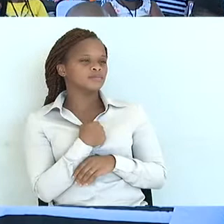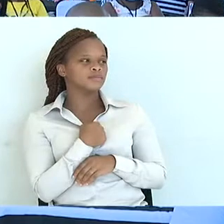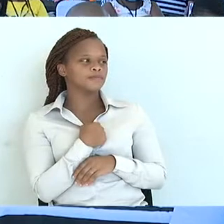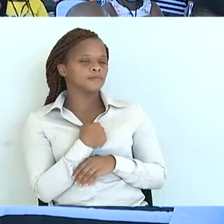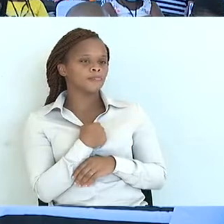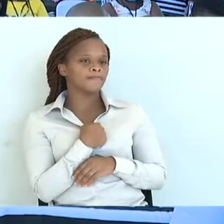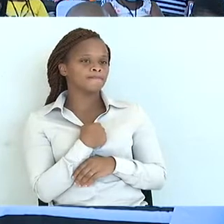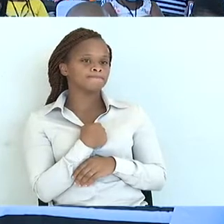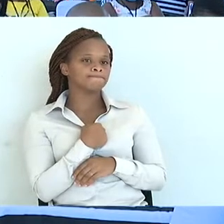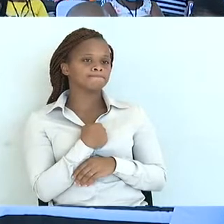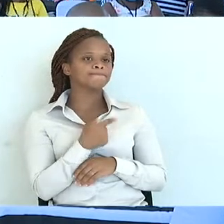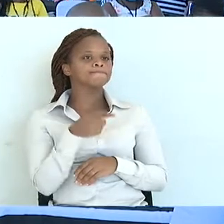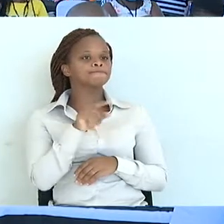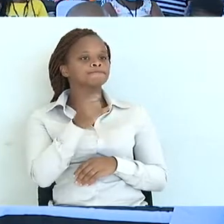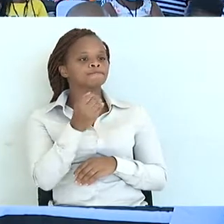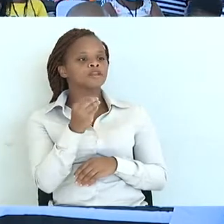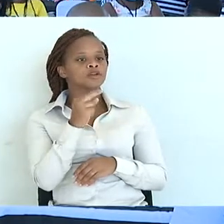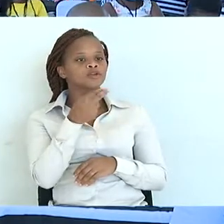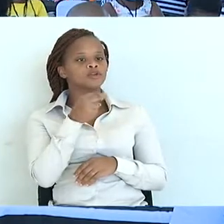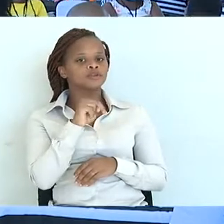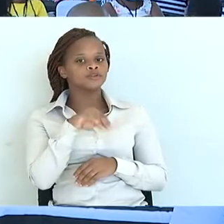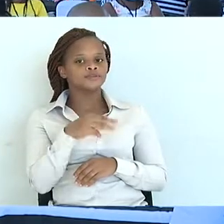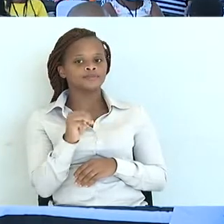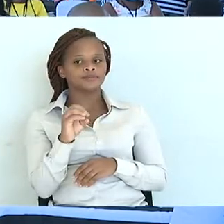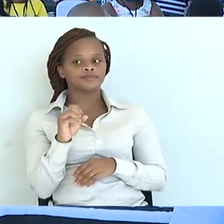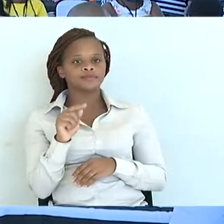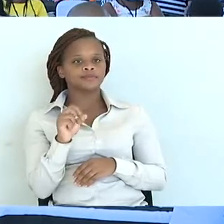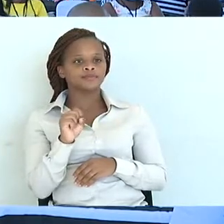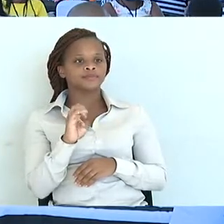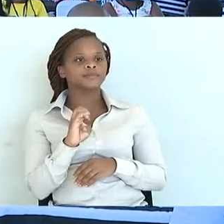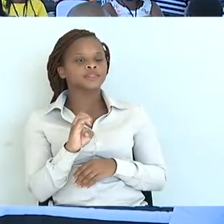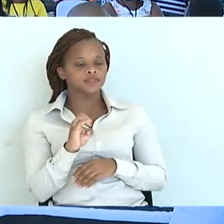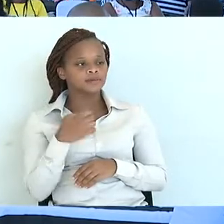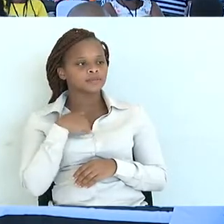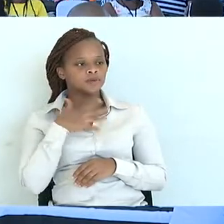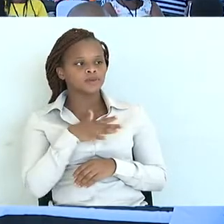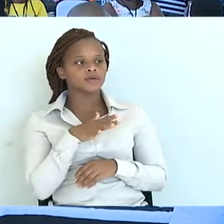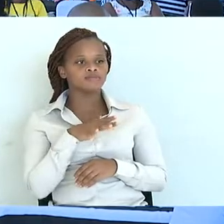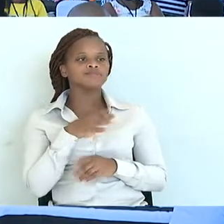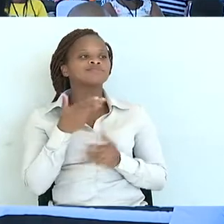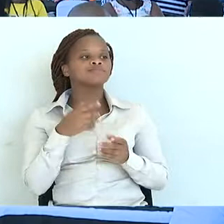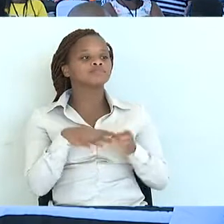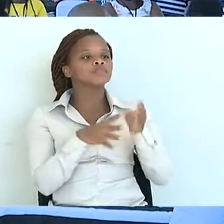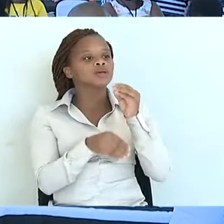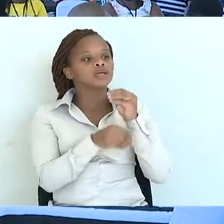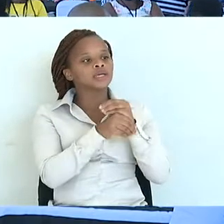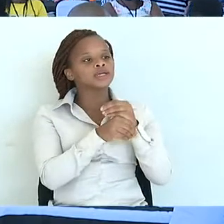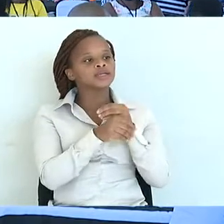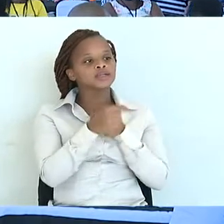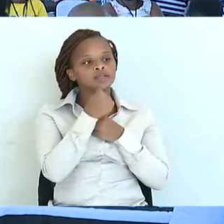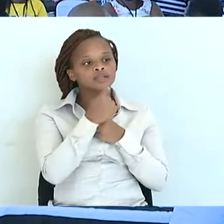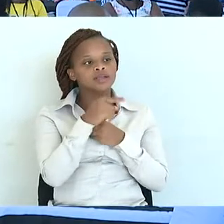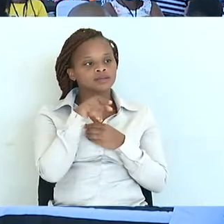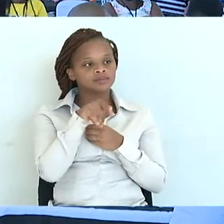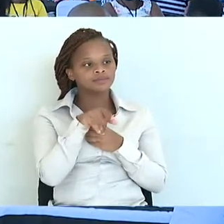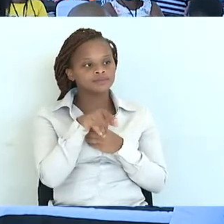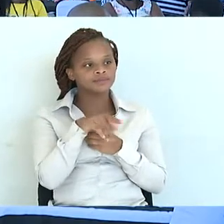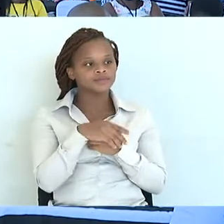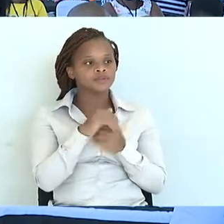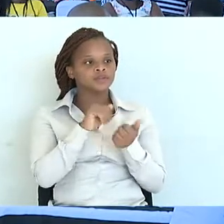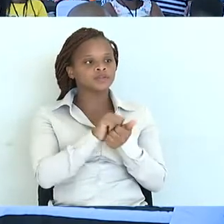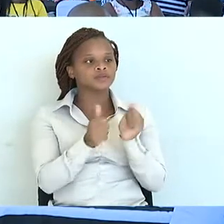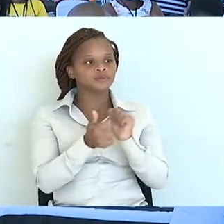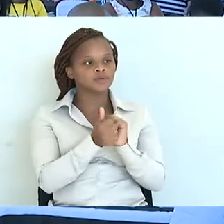ubaba John Motsa. Ngifisa ukusho ukuthi lolu hlobo le-facility le-ground akhuluma ngalo